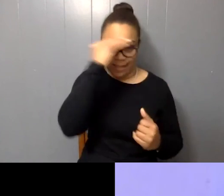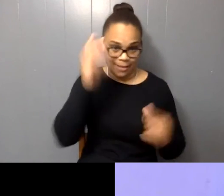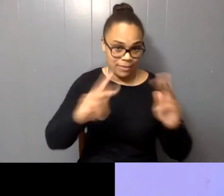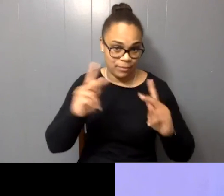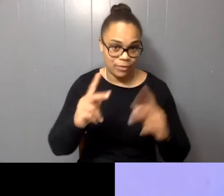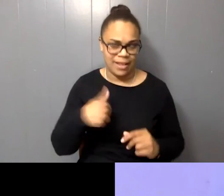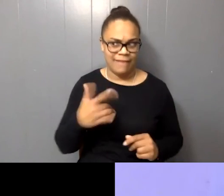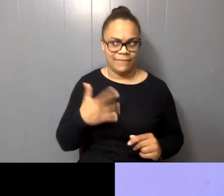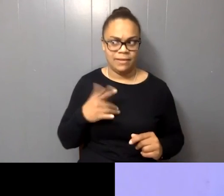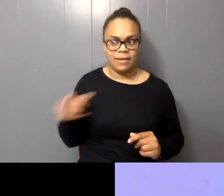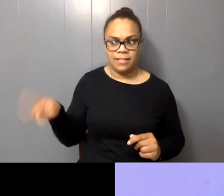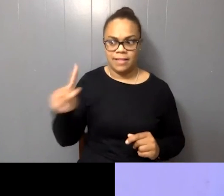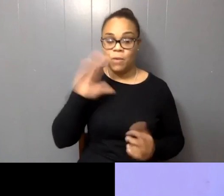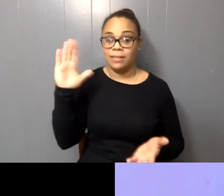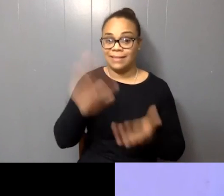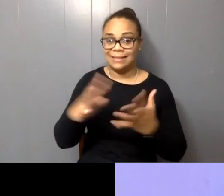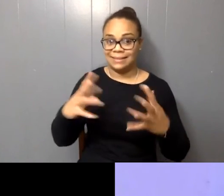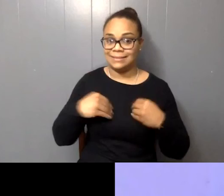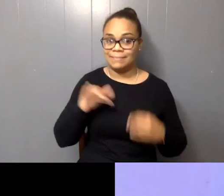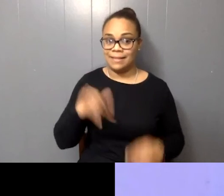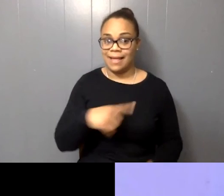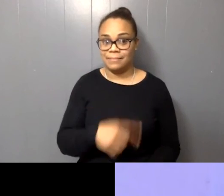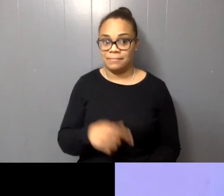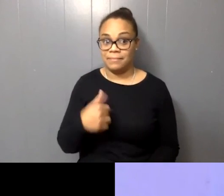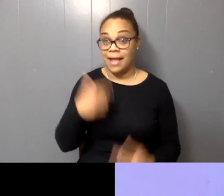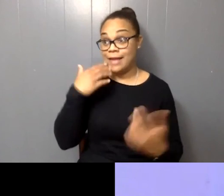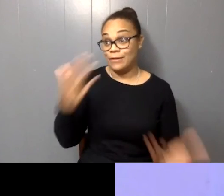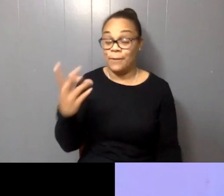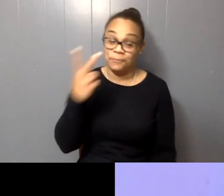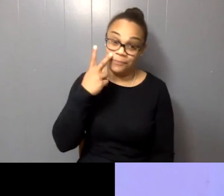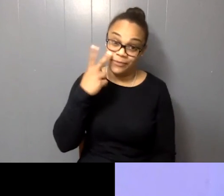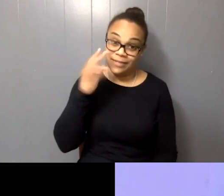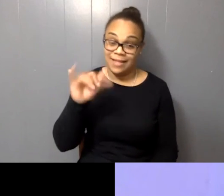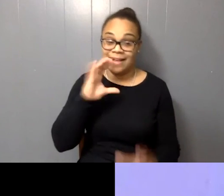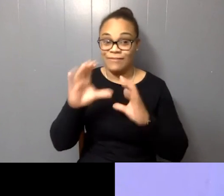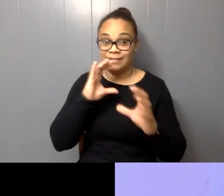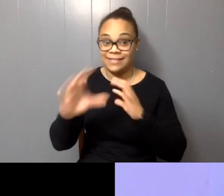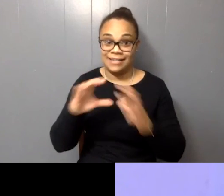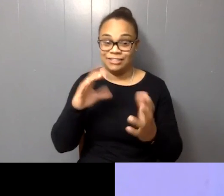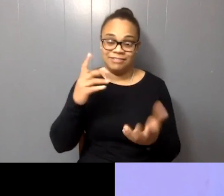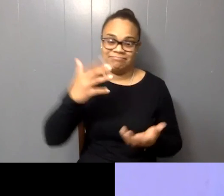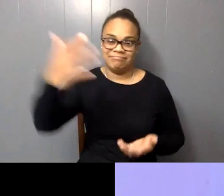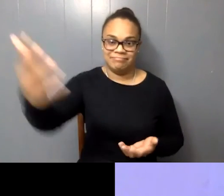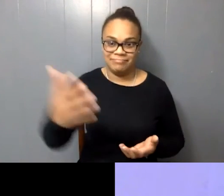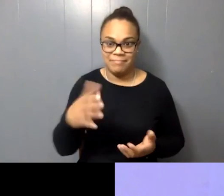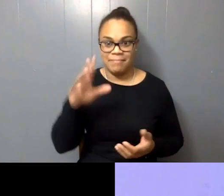less accepting of that. So I don't know. We'll see how that conversation goes when it comes to it.